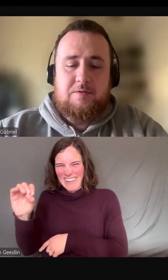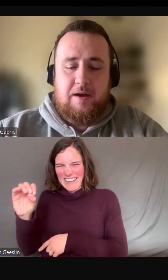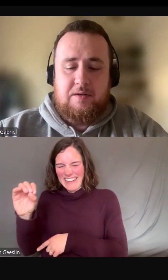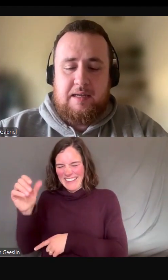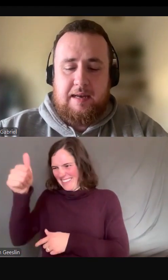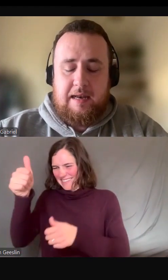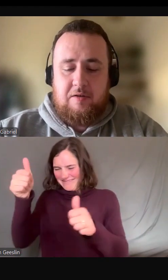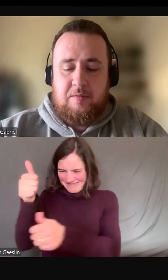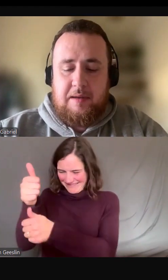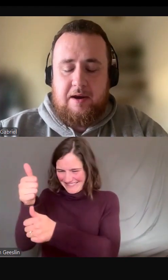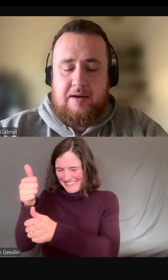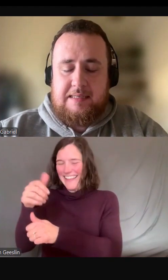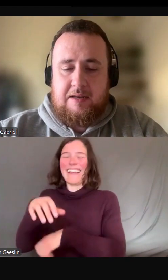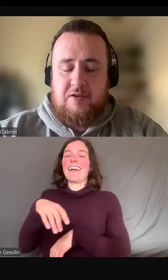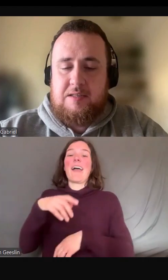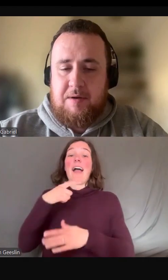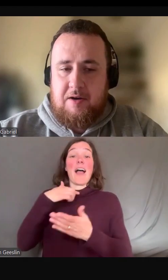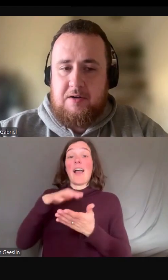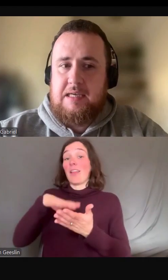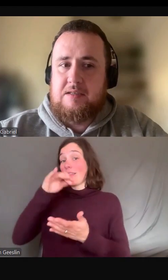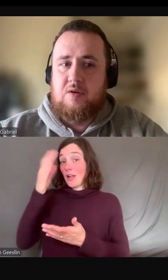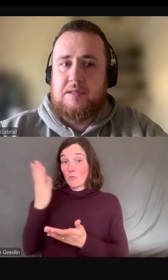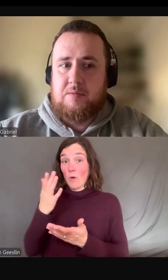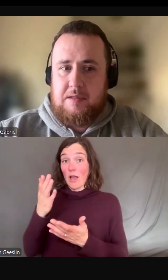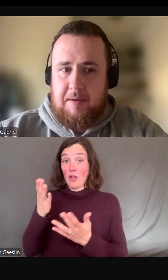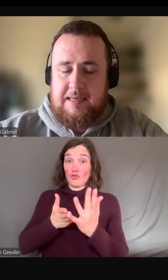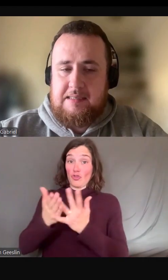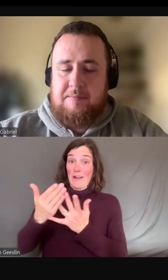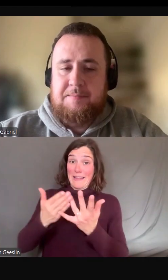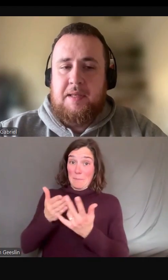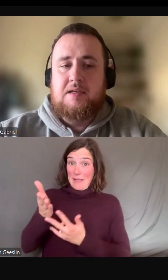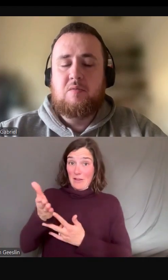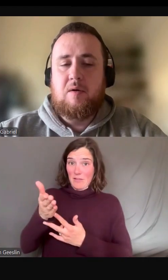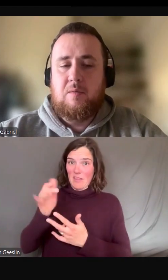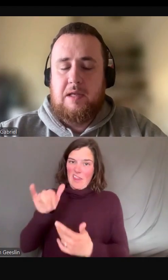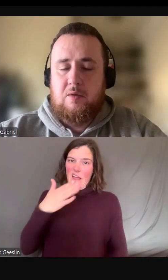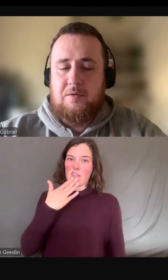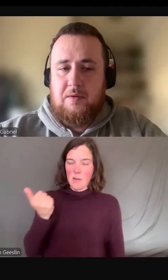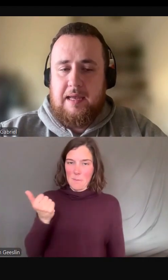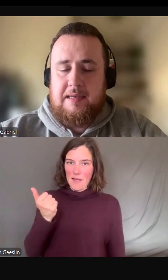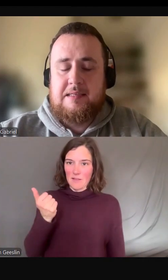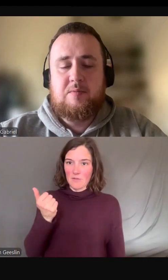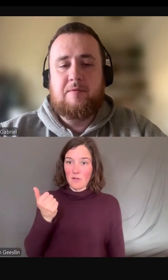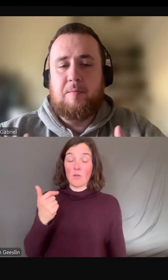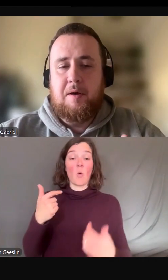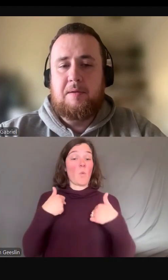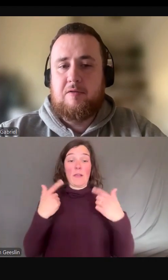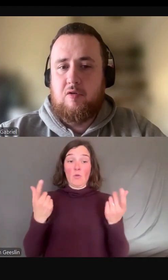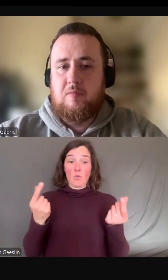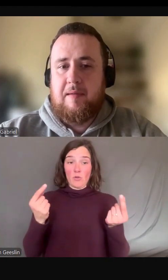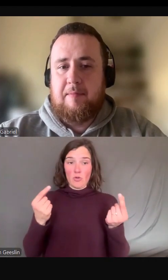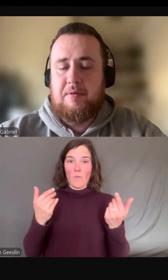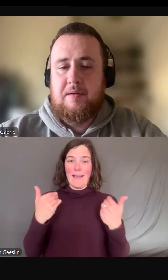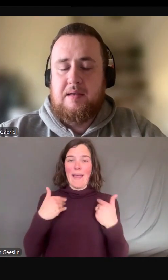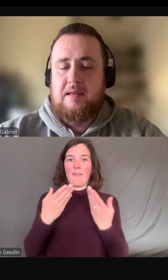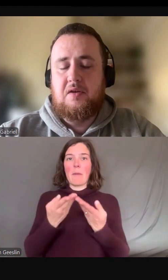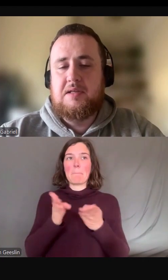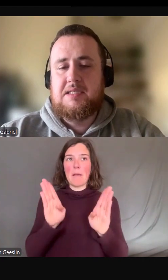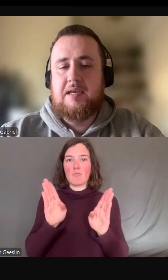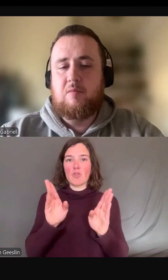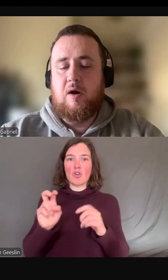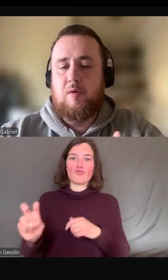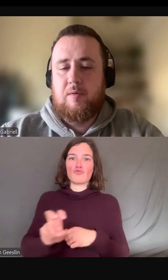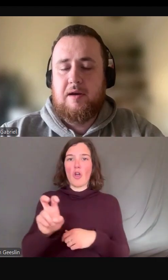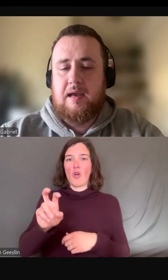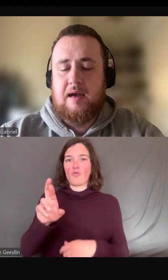always found and learned from there is that transparency is always the best. So what we do, a few things, is we have a public roadmap that you can